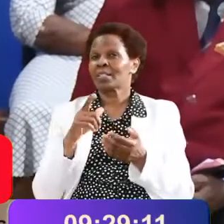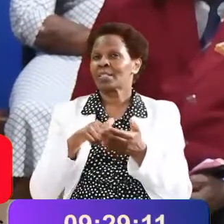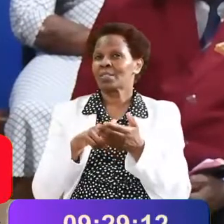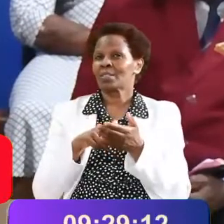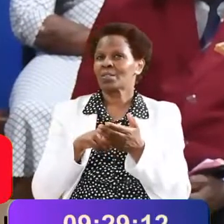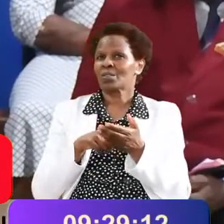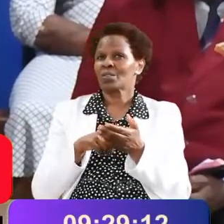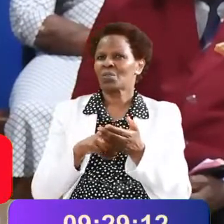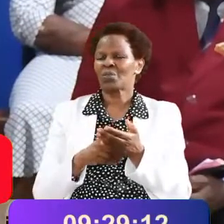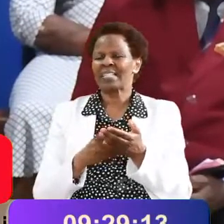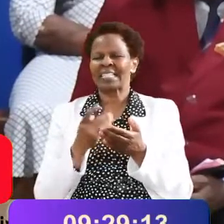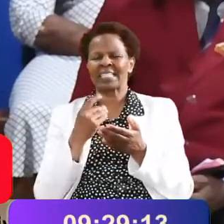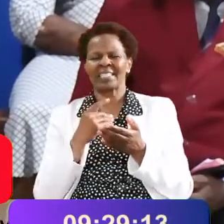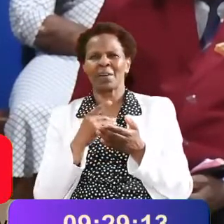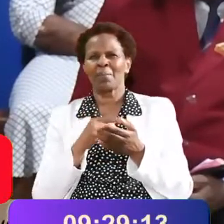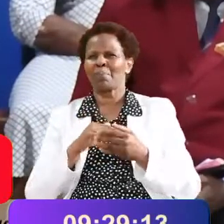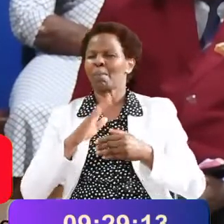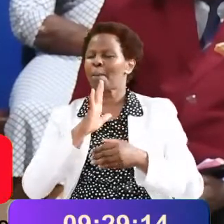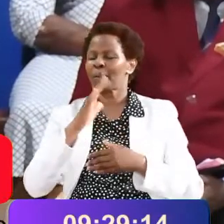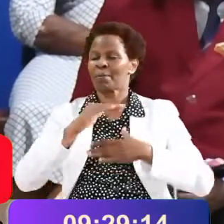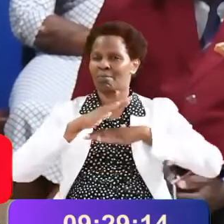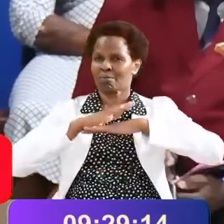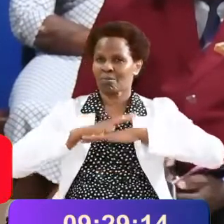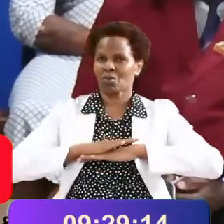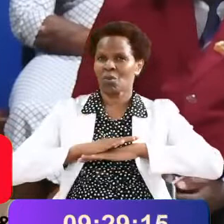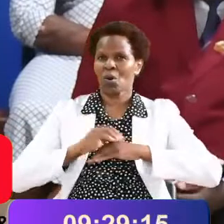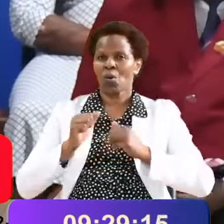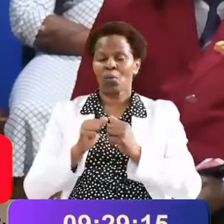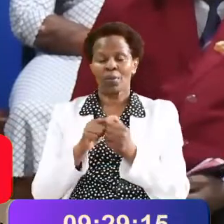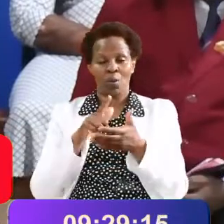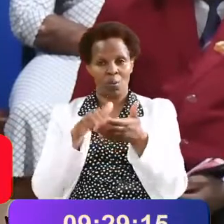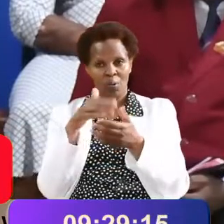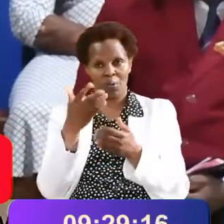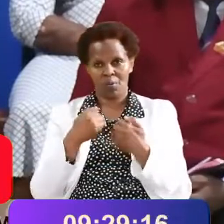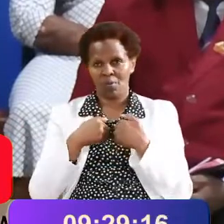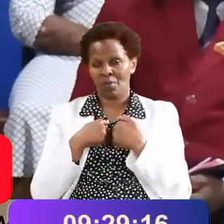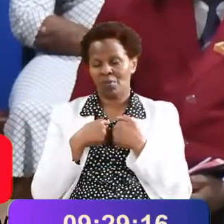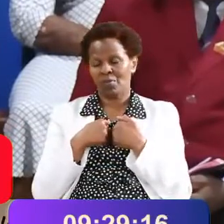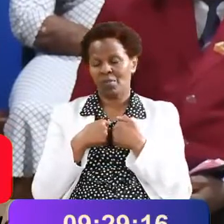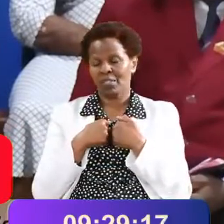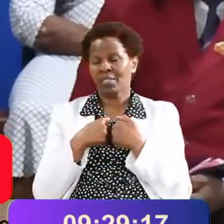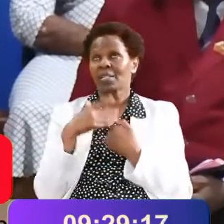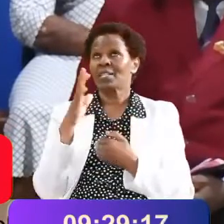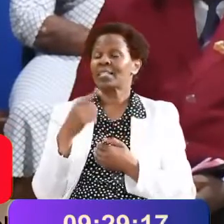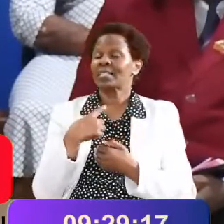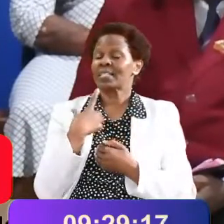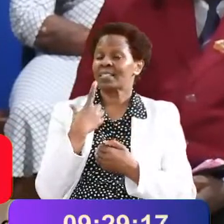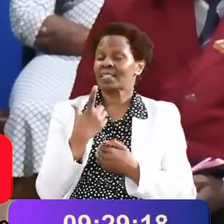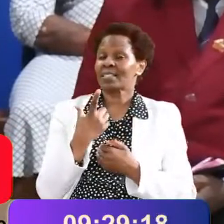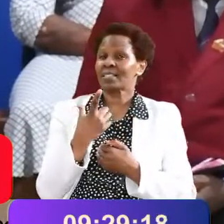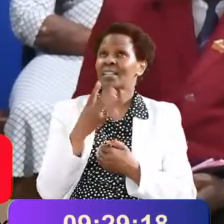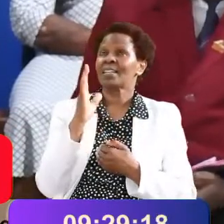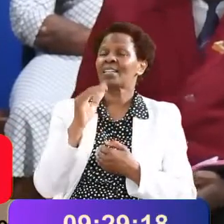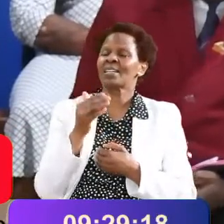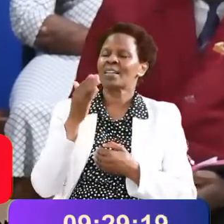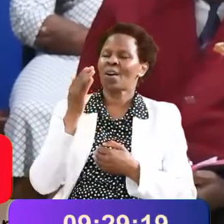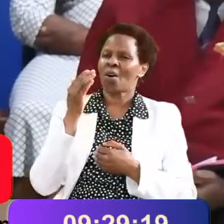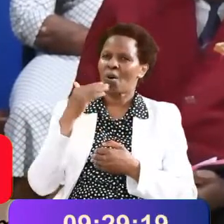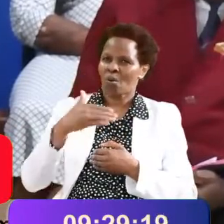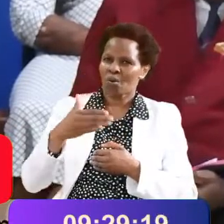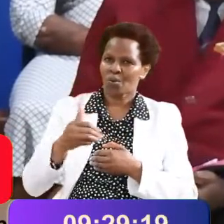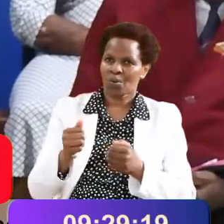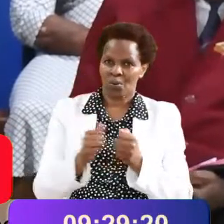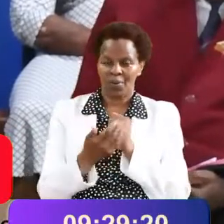covetousness. Be content with such things as you have. For he himself has said, I will never leave you nor forsake you.